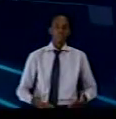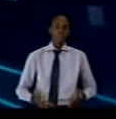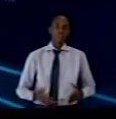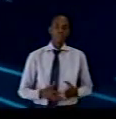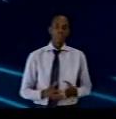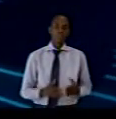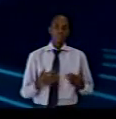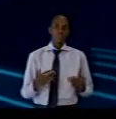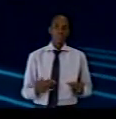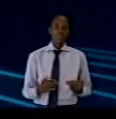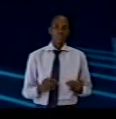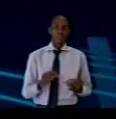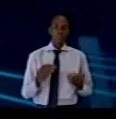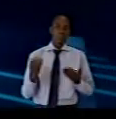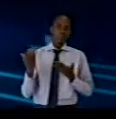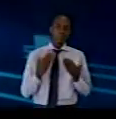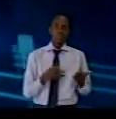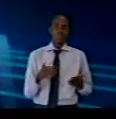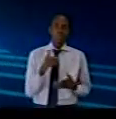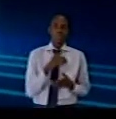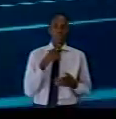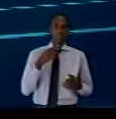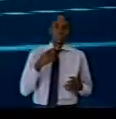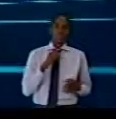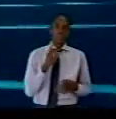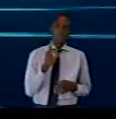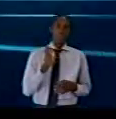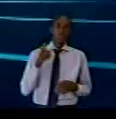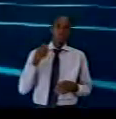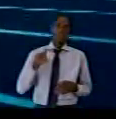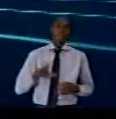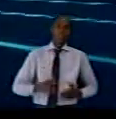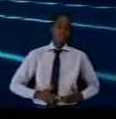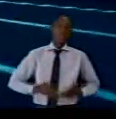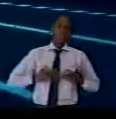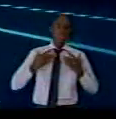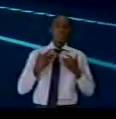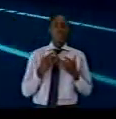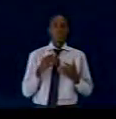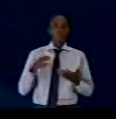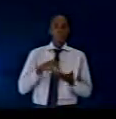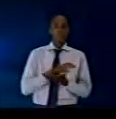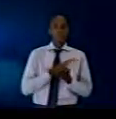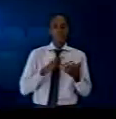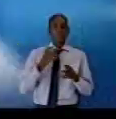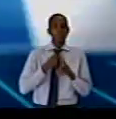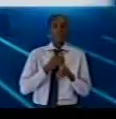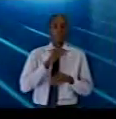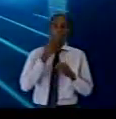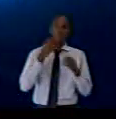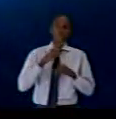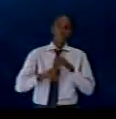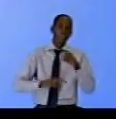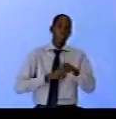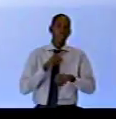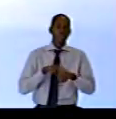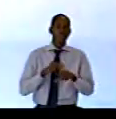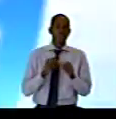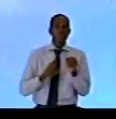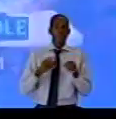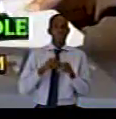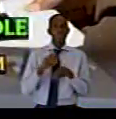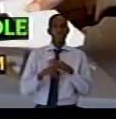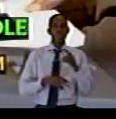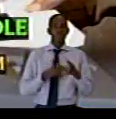As we now bring you Deeper Life Bible Church Choir ministrations from nations across the world.